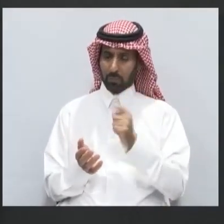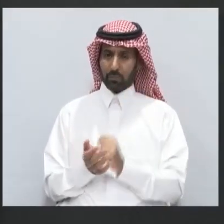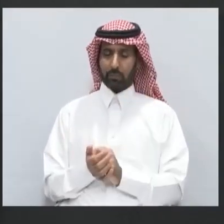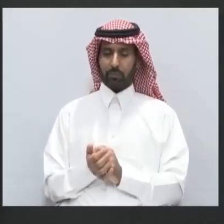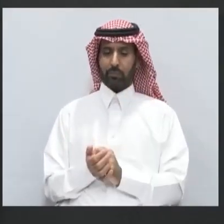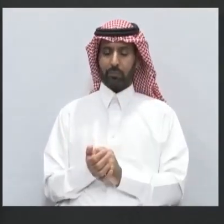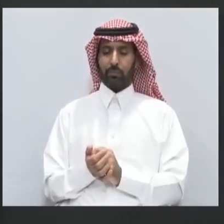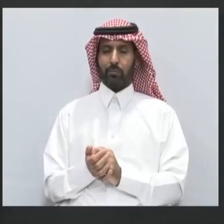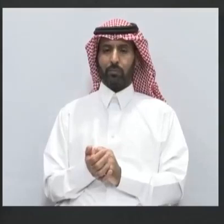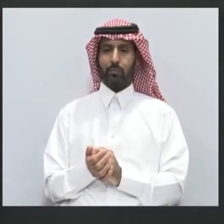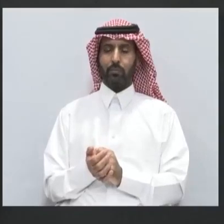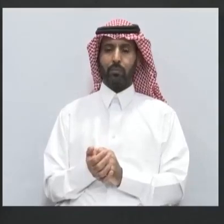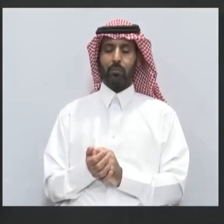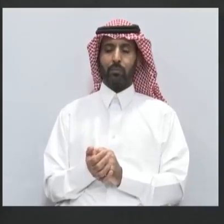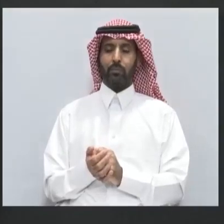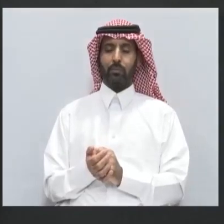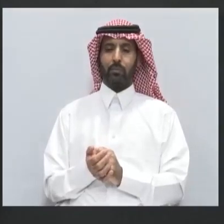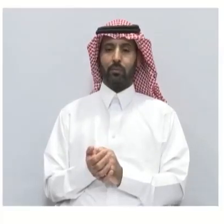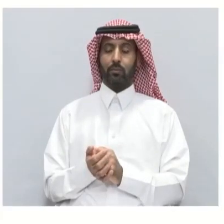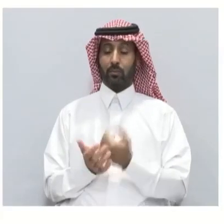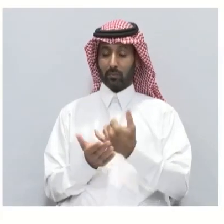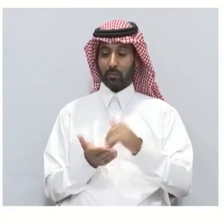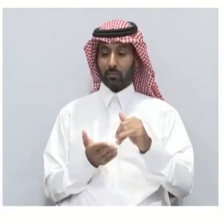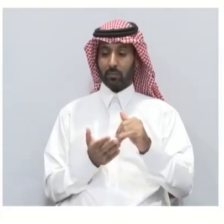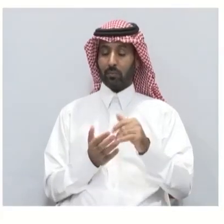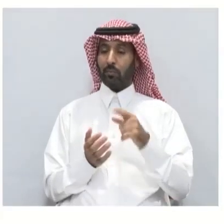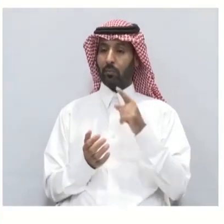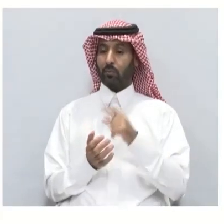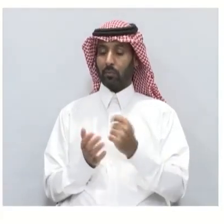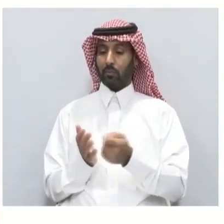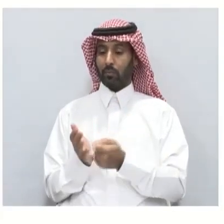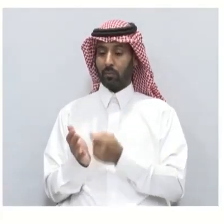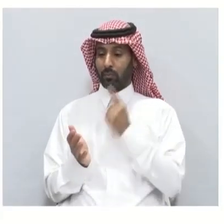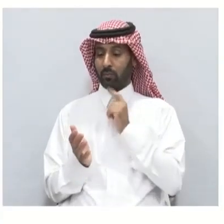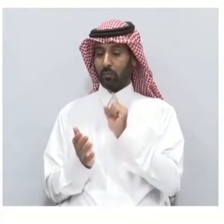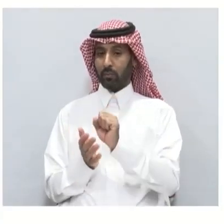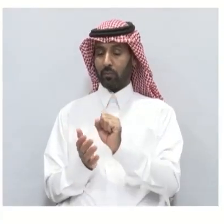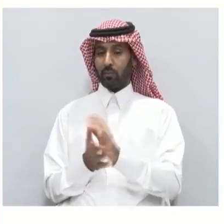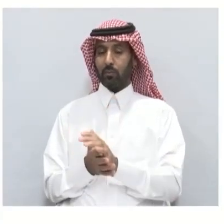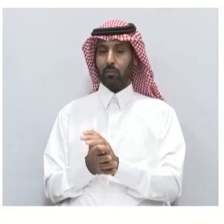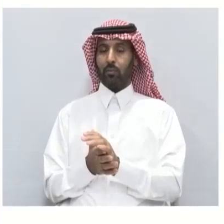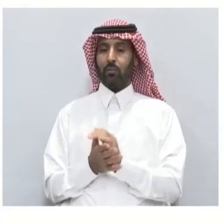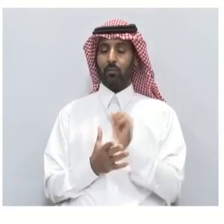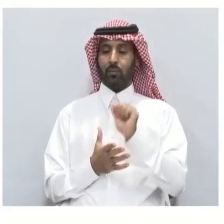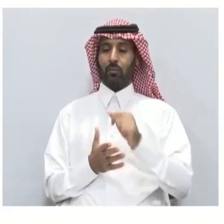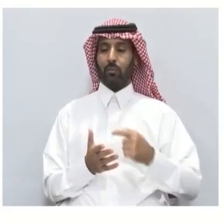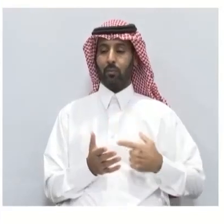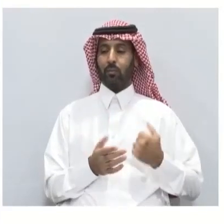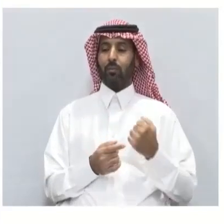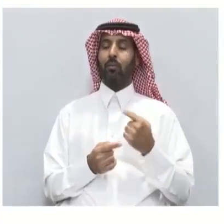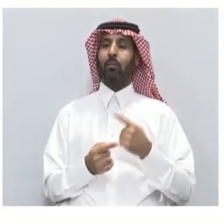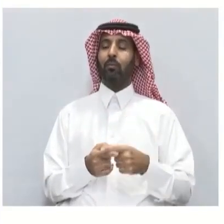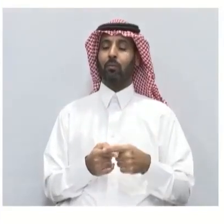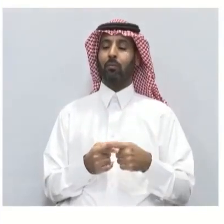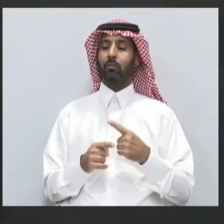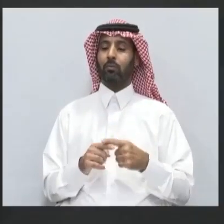obvious, of course. Very good. Credit card thief signs own name. Signs with a pen, of course,